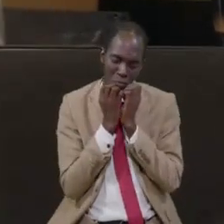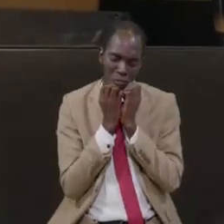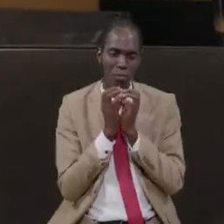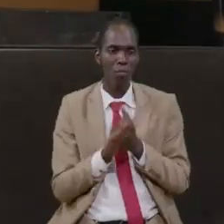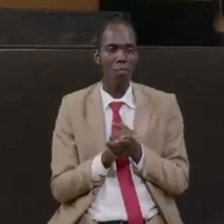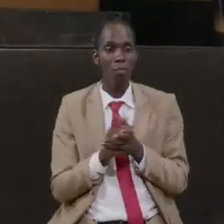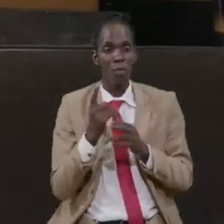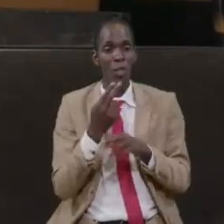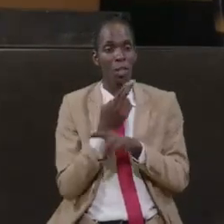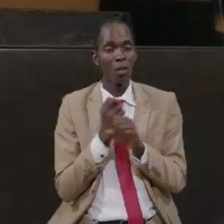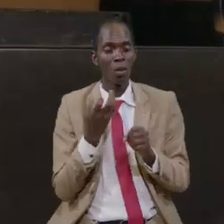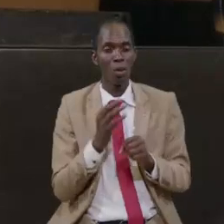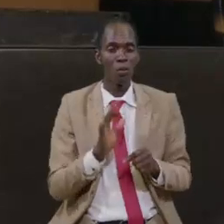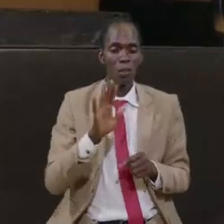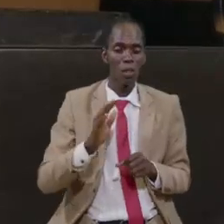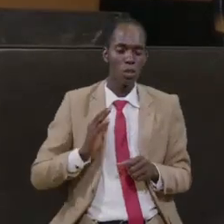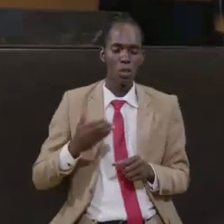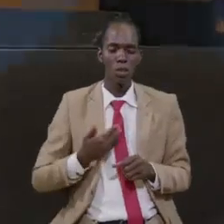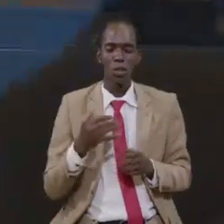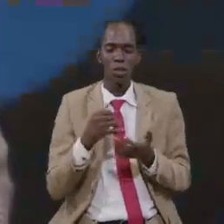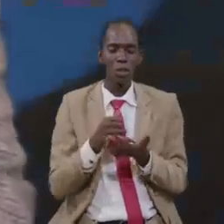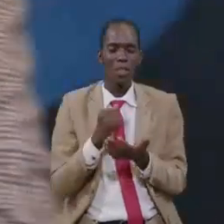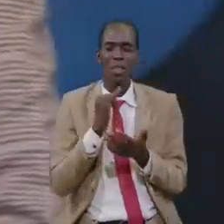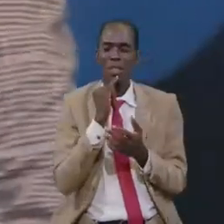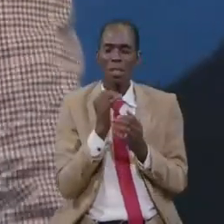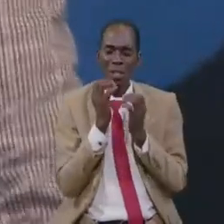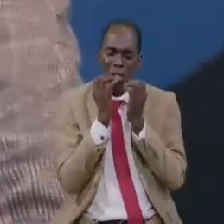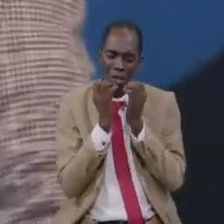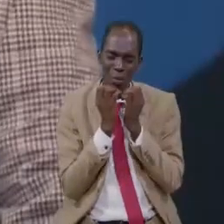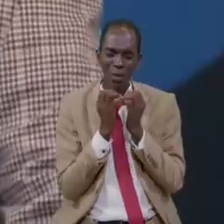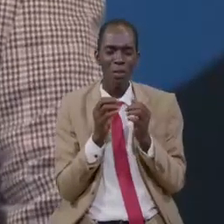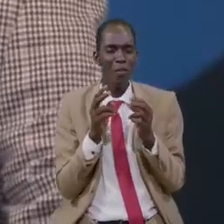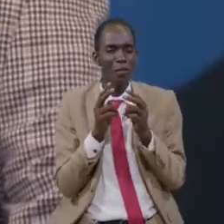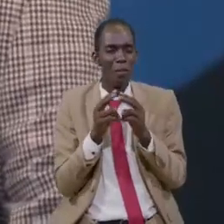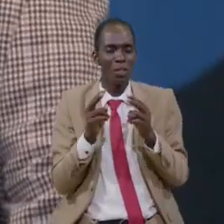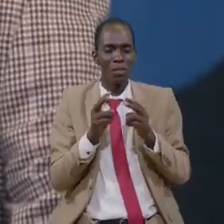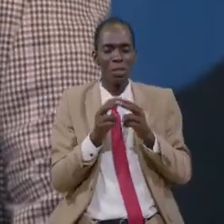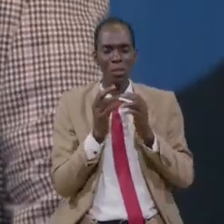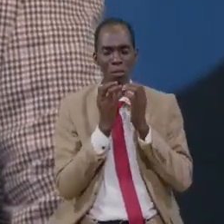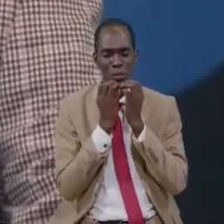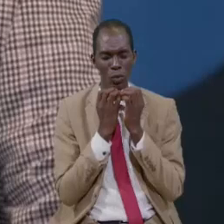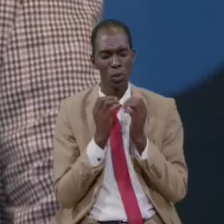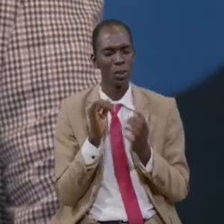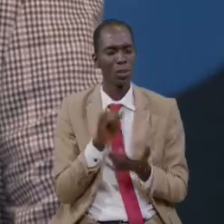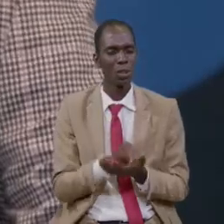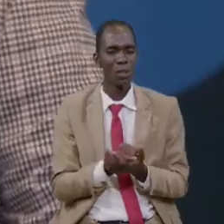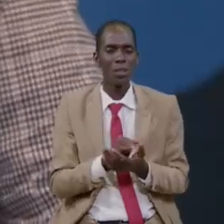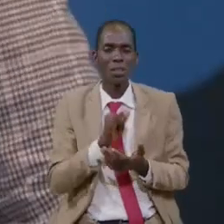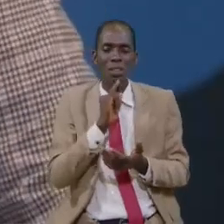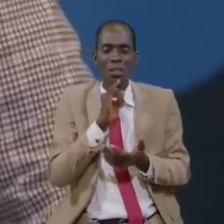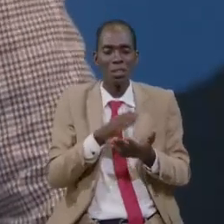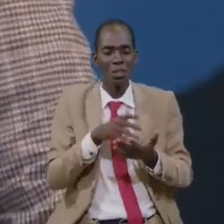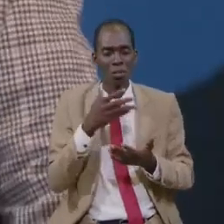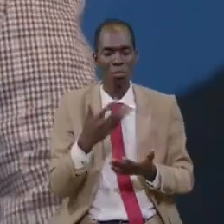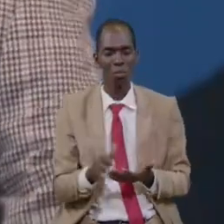their soul is precious. So precious and priceless. Precious,